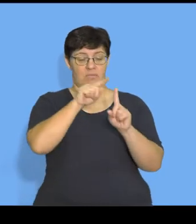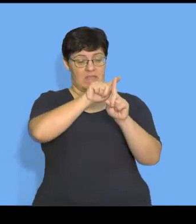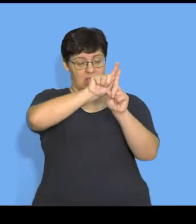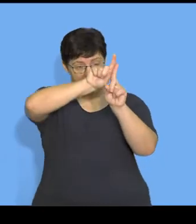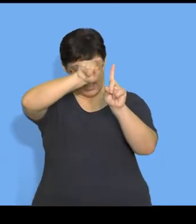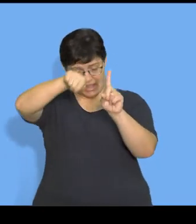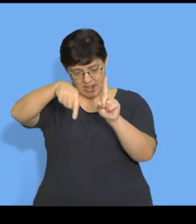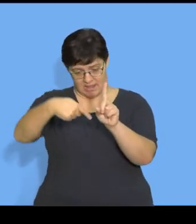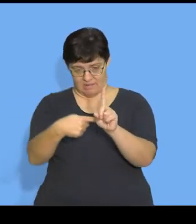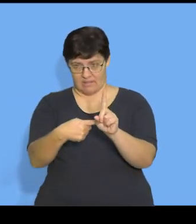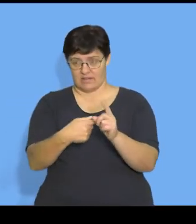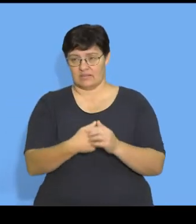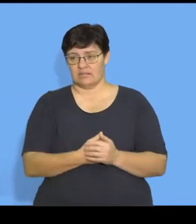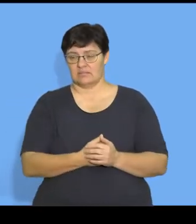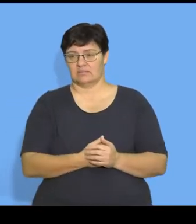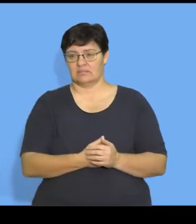it's going to be